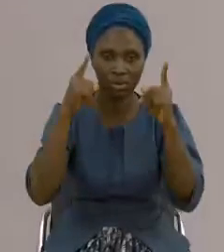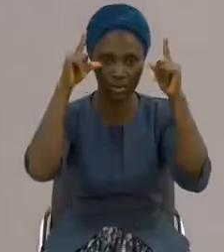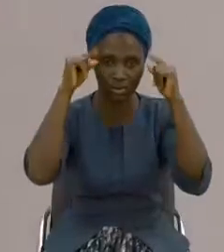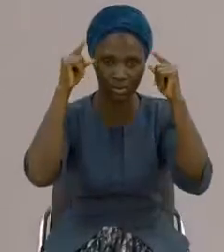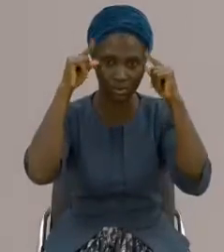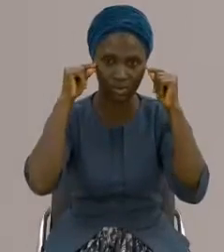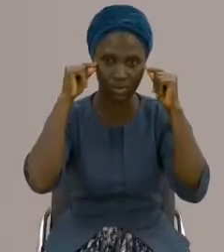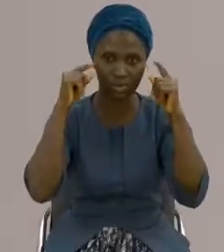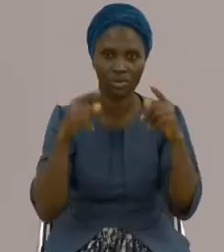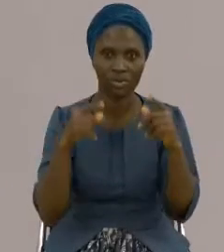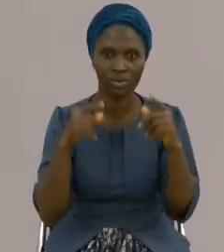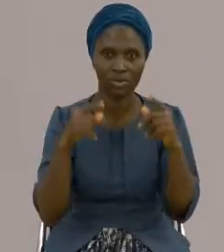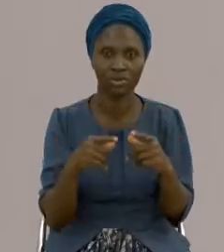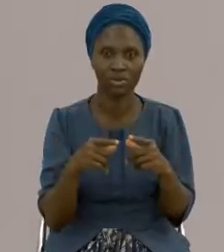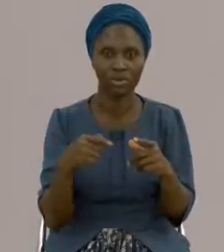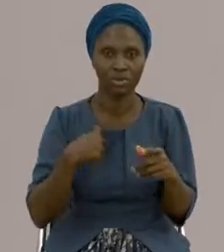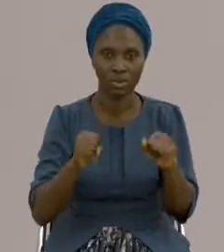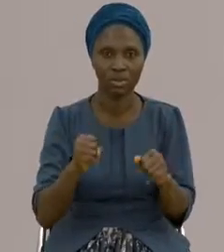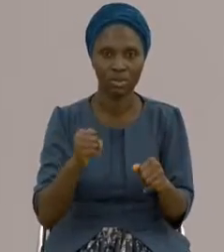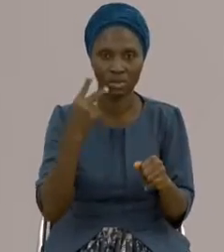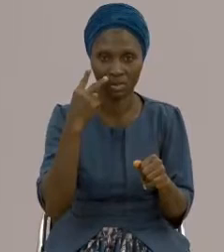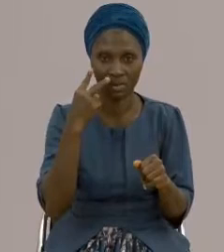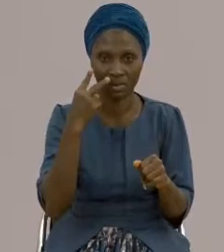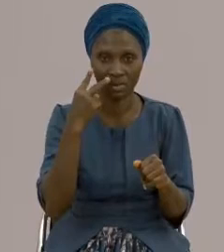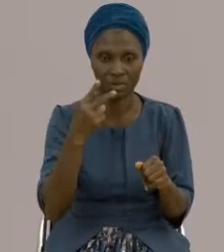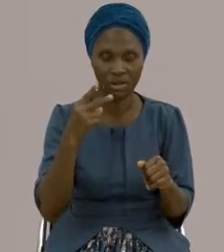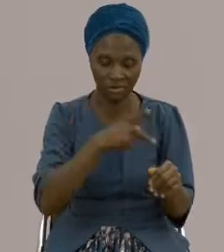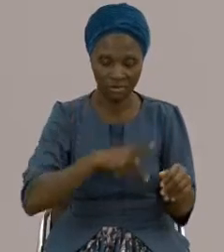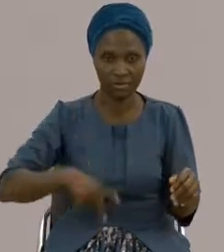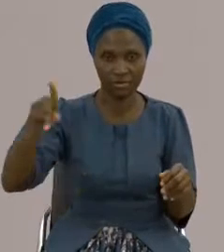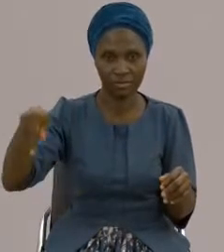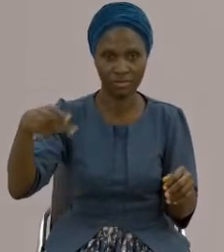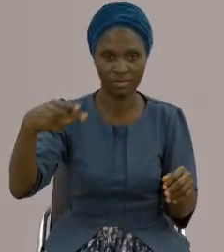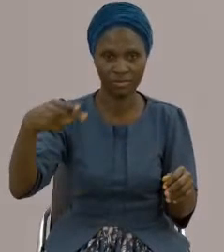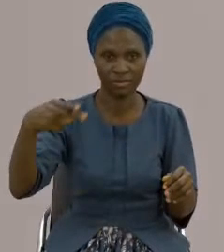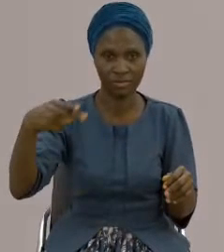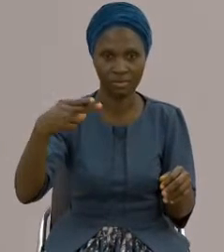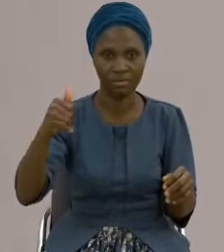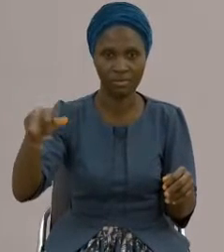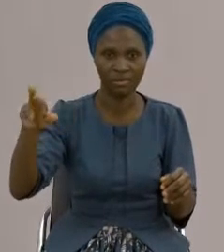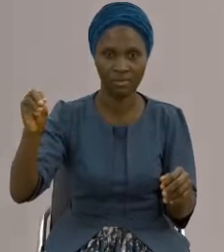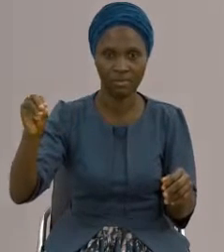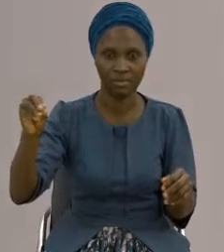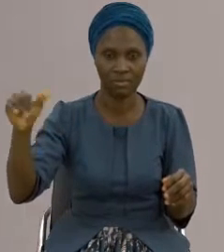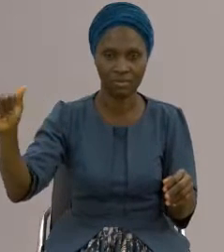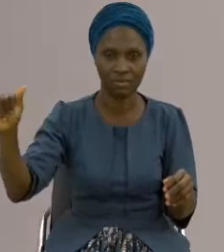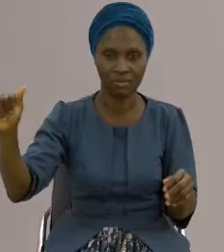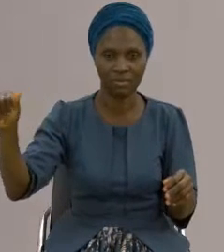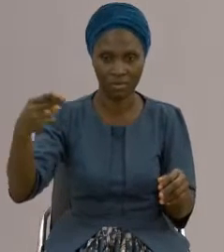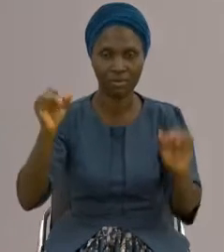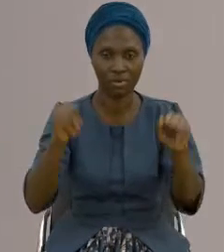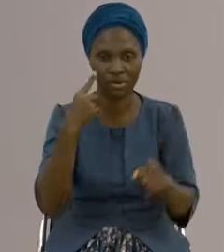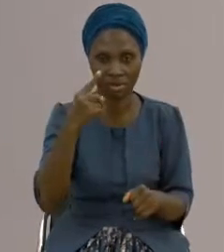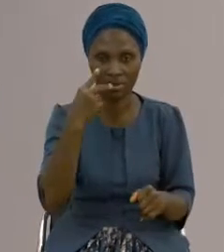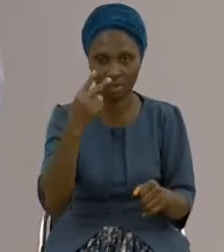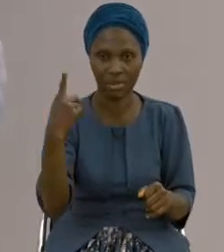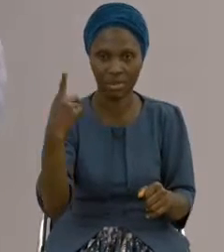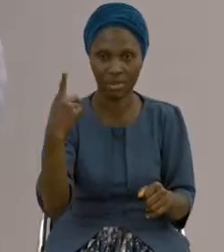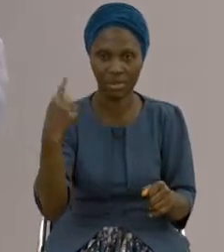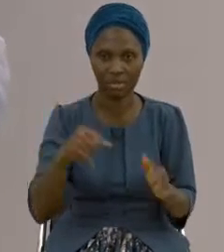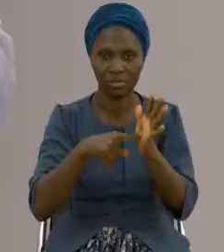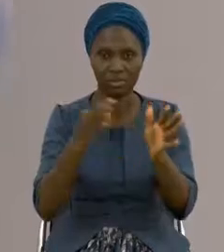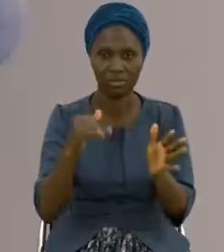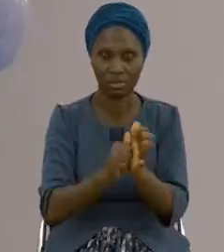the manifestation of that power. We know about Joshua, that Moses laid hands